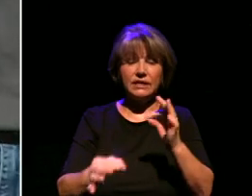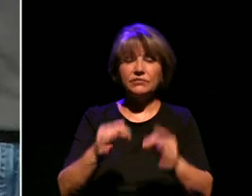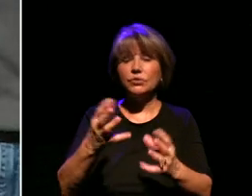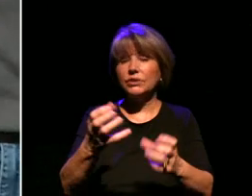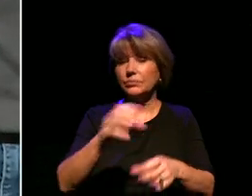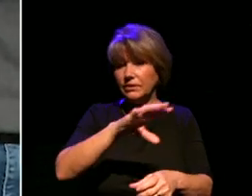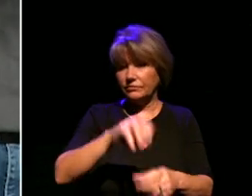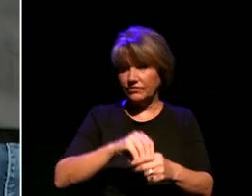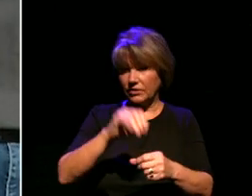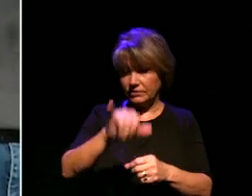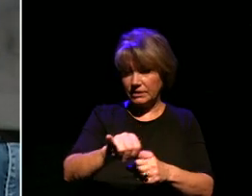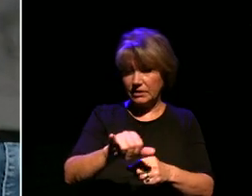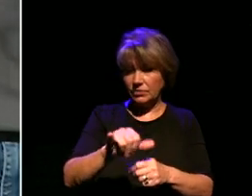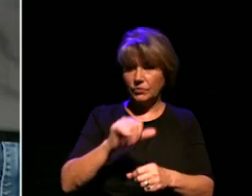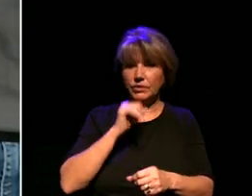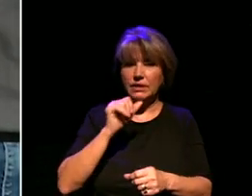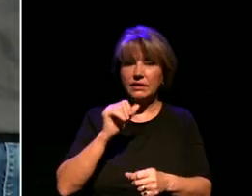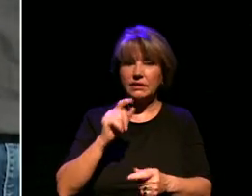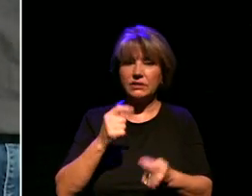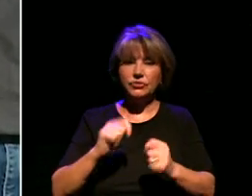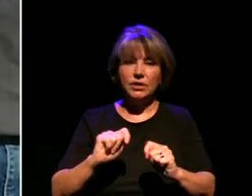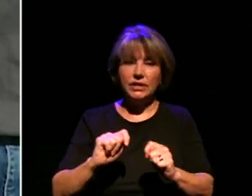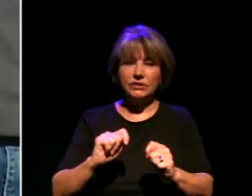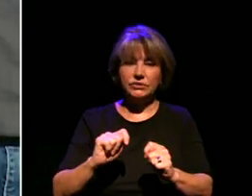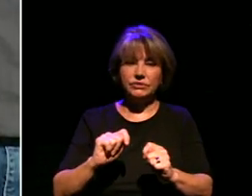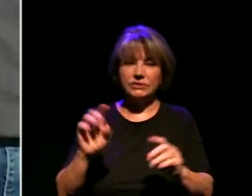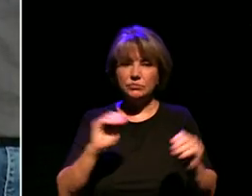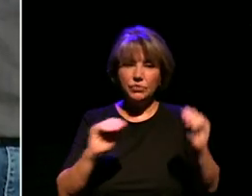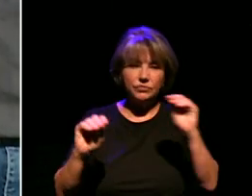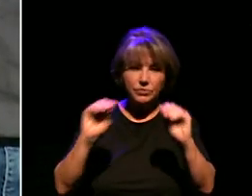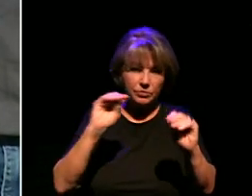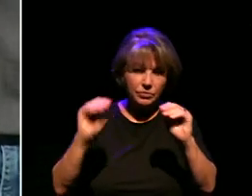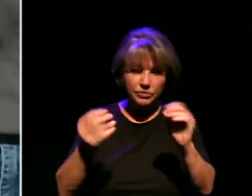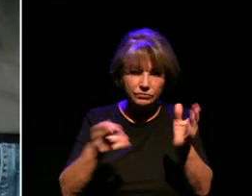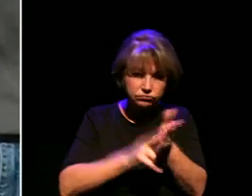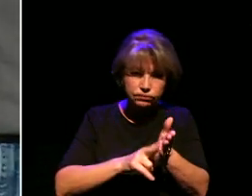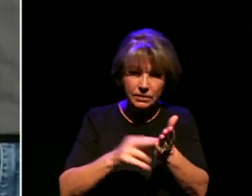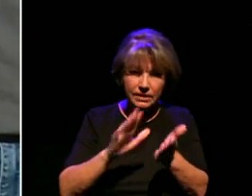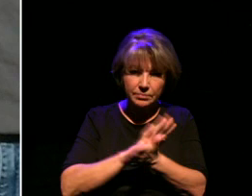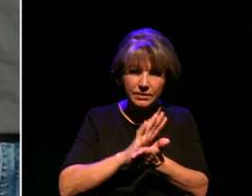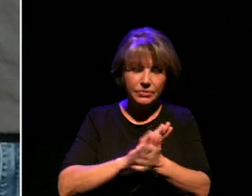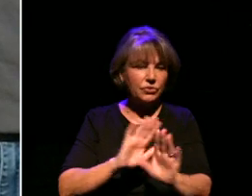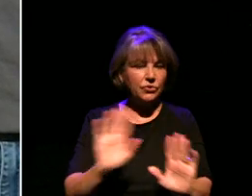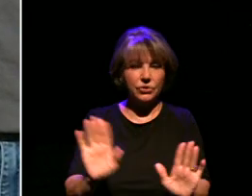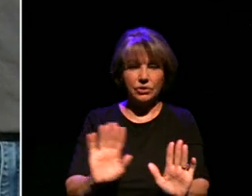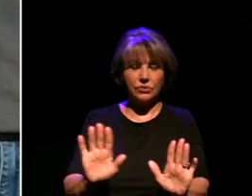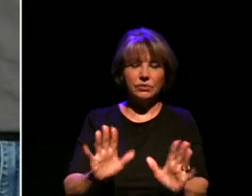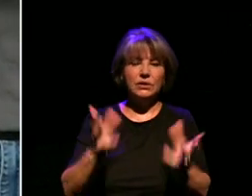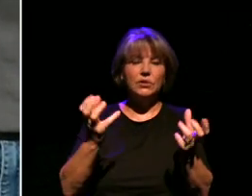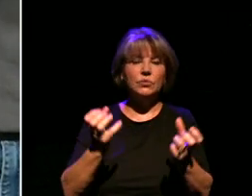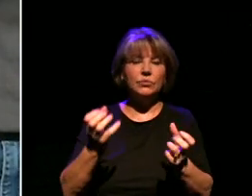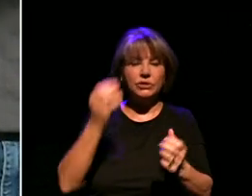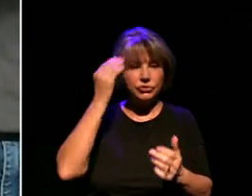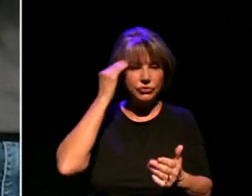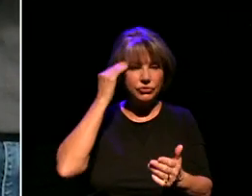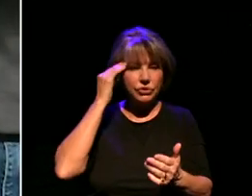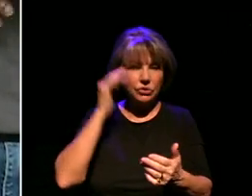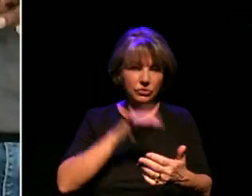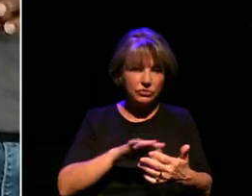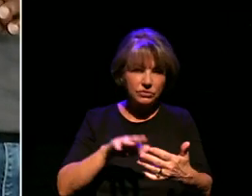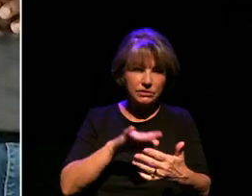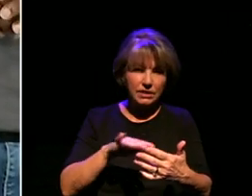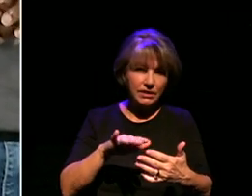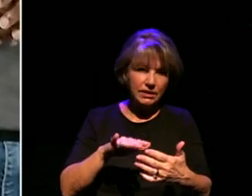just try to shuffle some fine print by you and just have you sign. We want you to know what you're getting into. And that's what takes